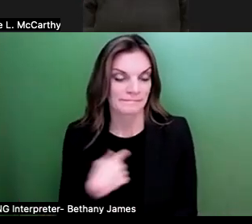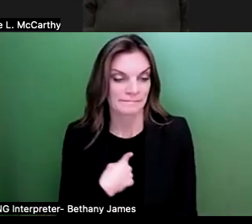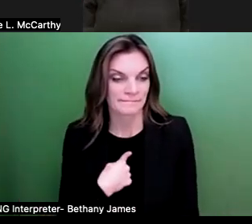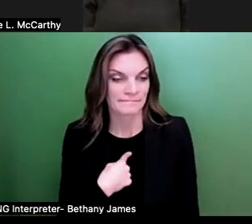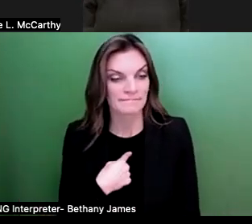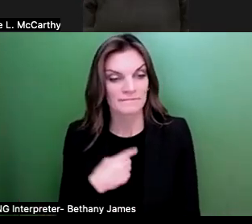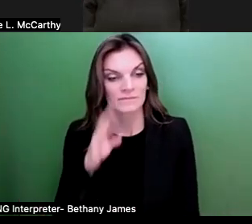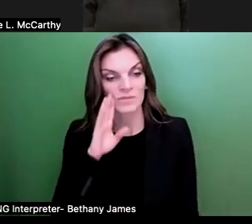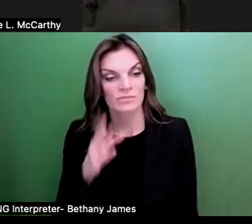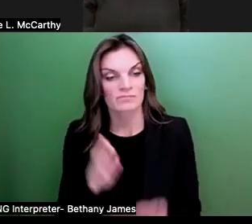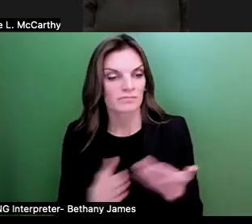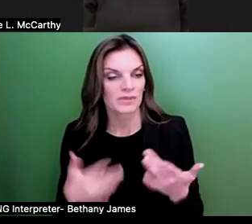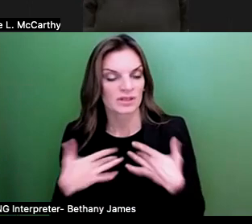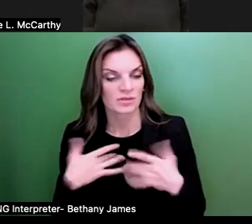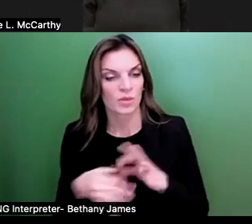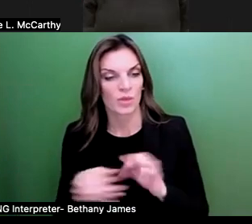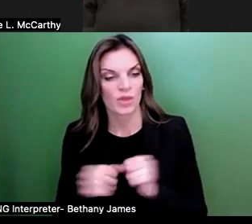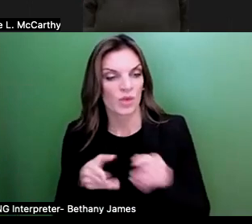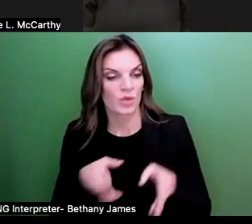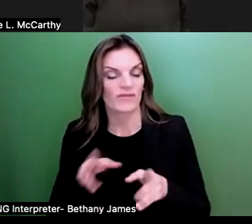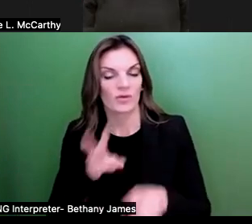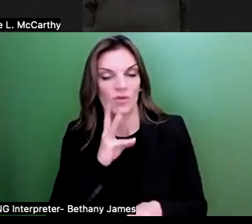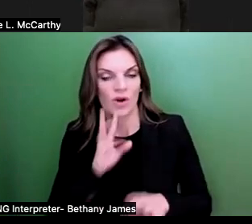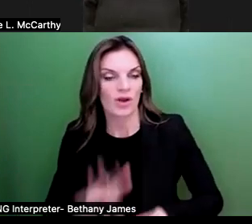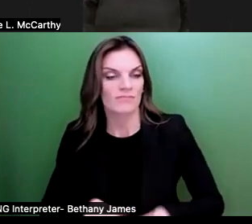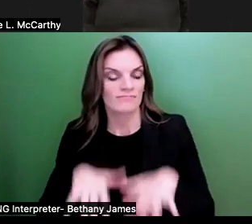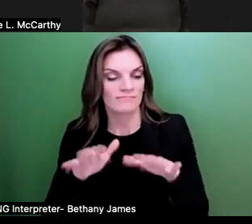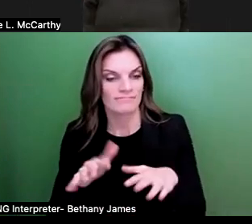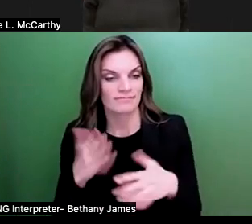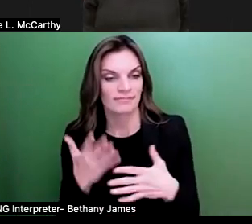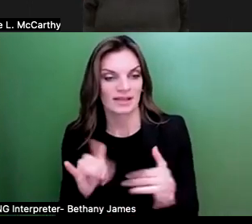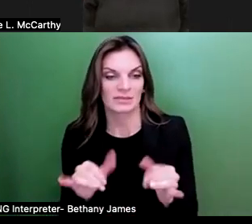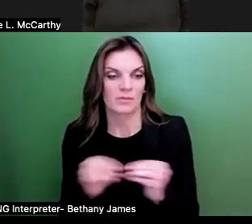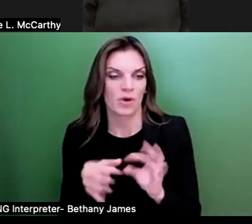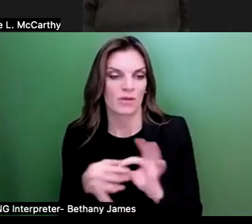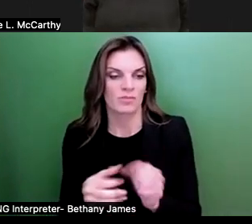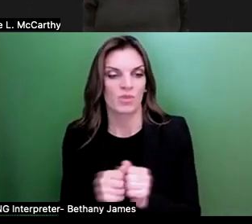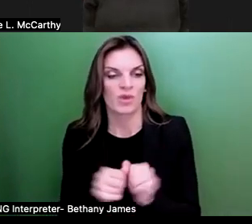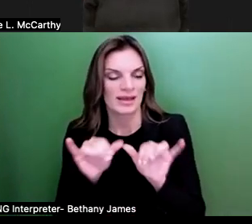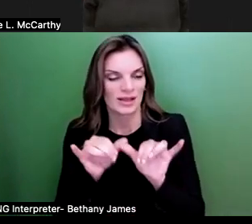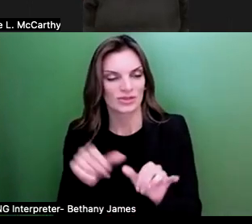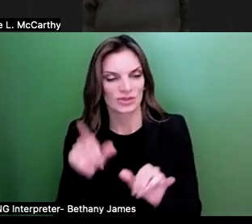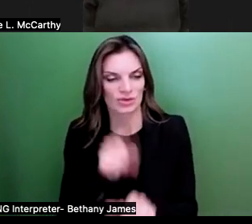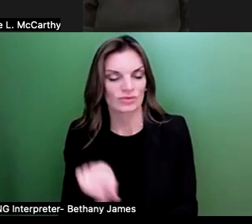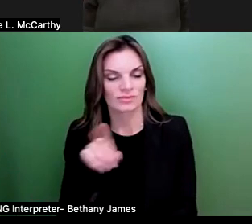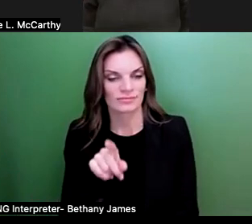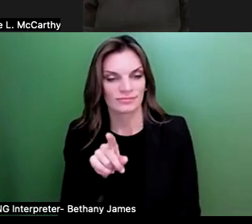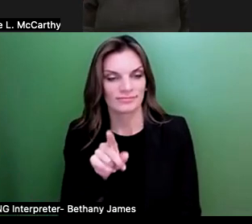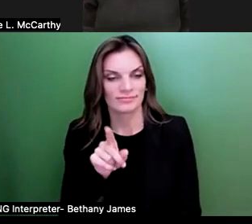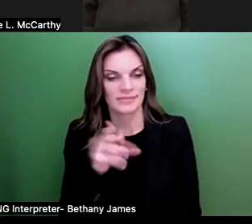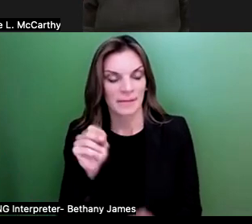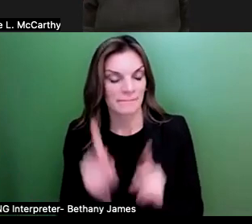Aside from concerns about the river level rising, which is probably more of a question for engineers and